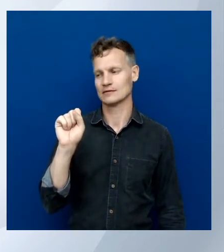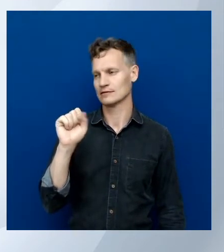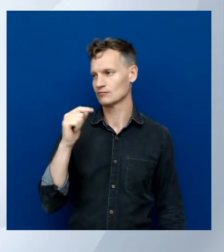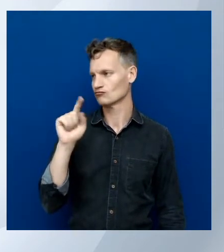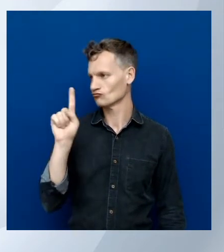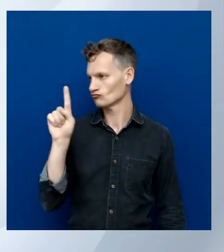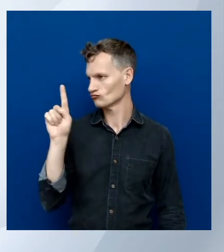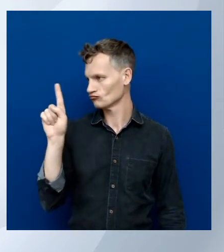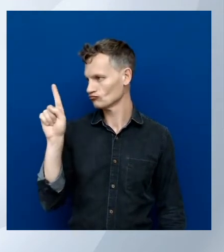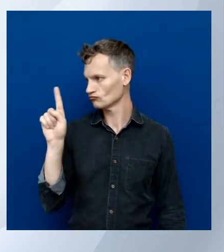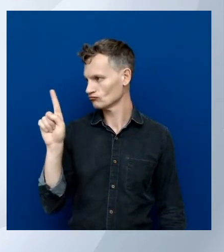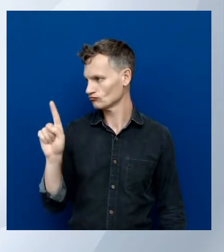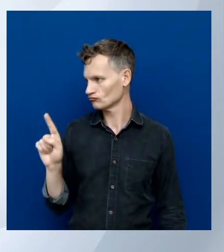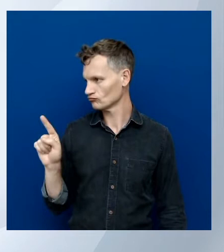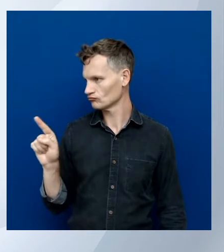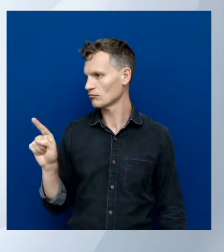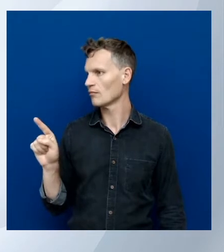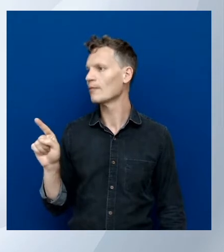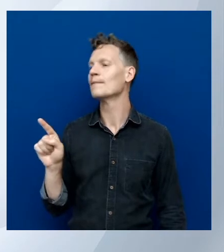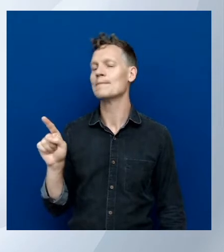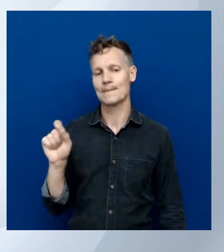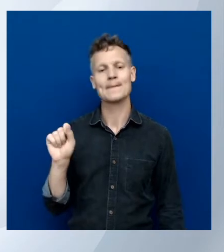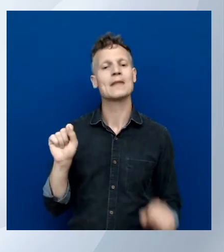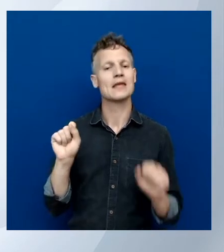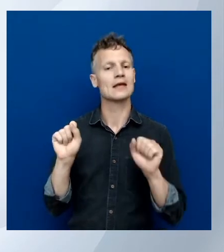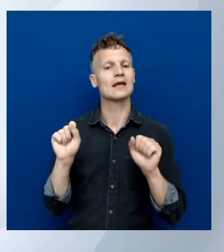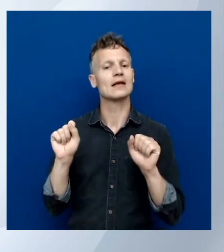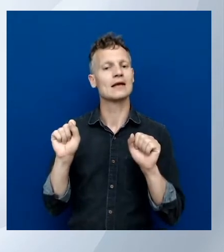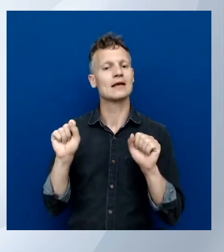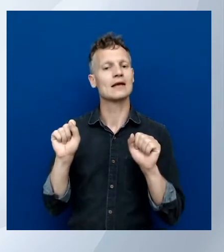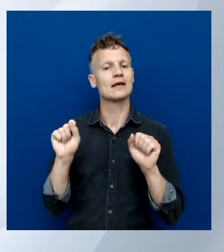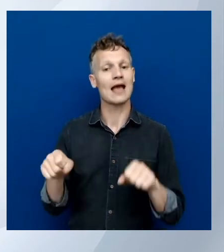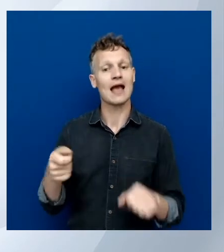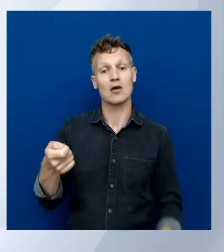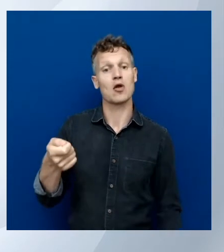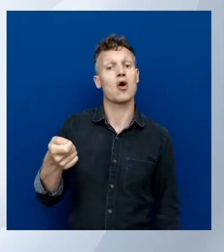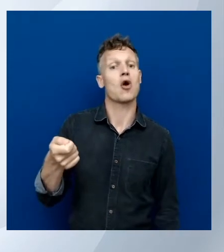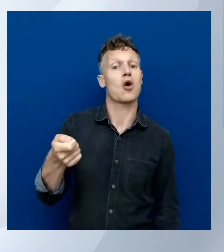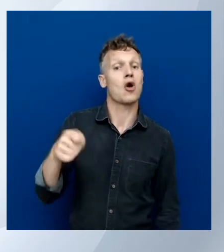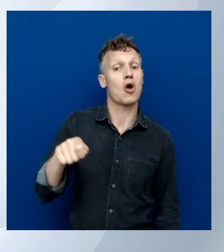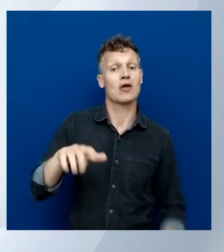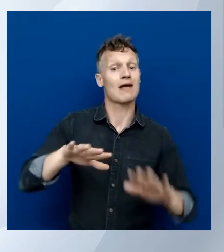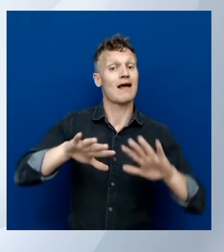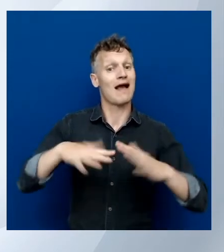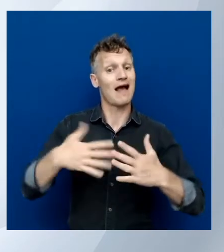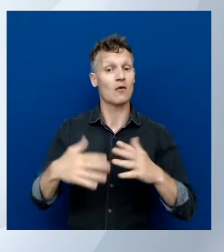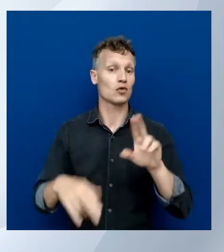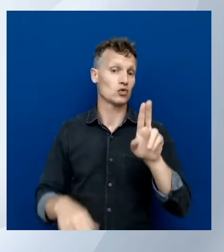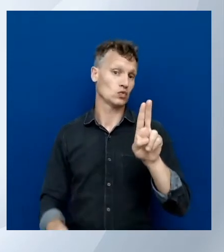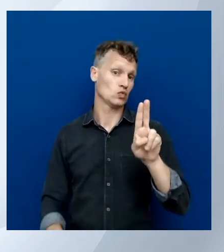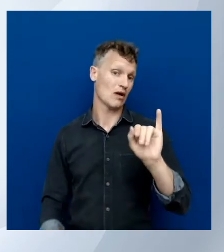you could also enable this with the UI by